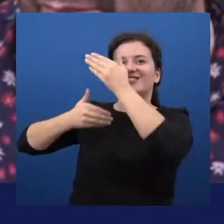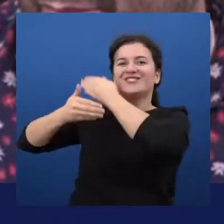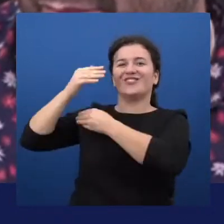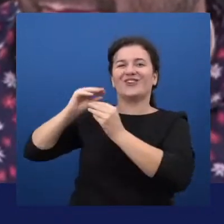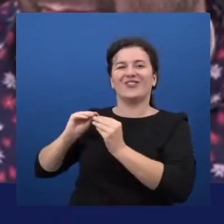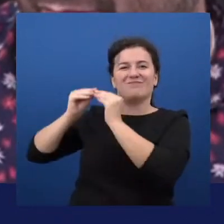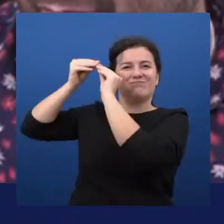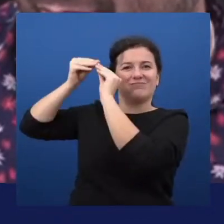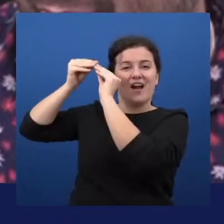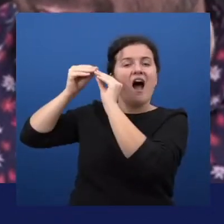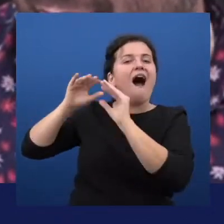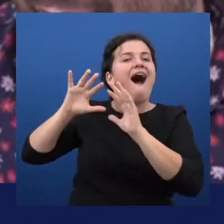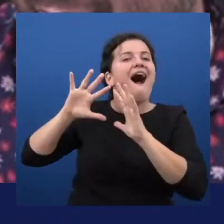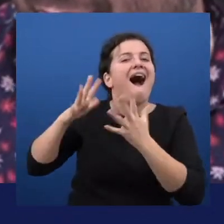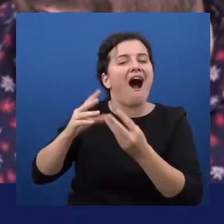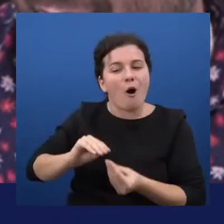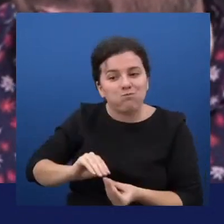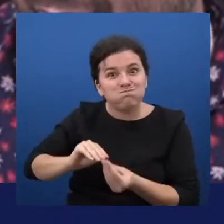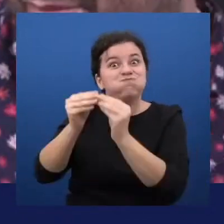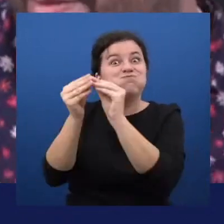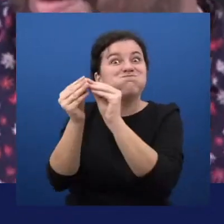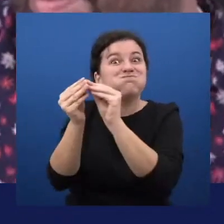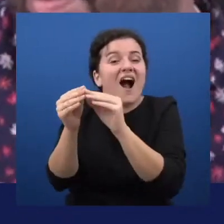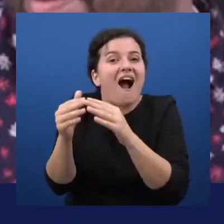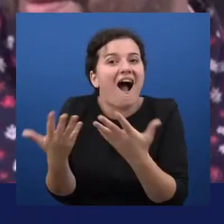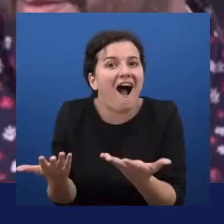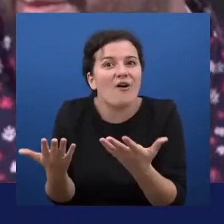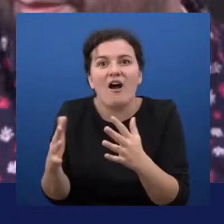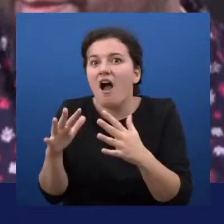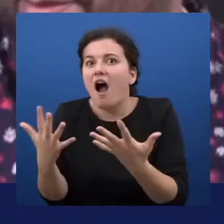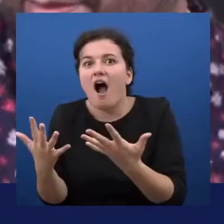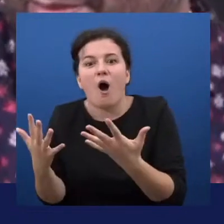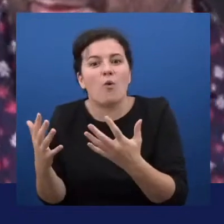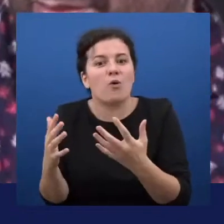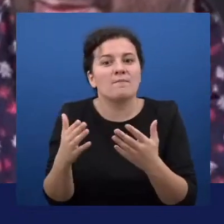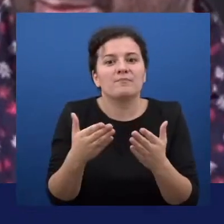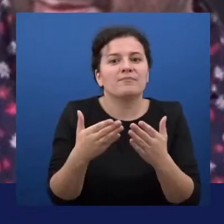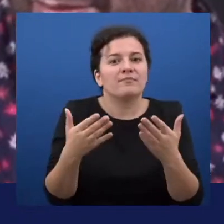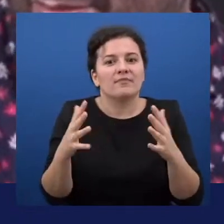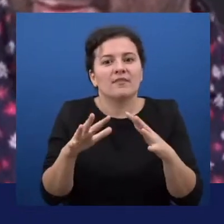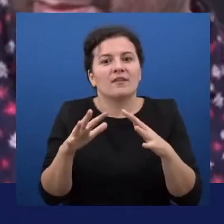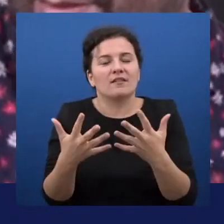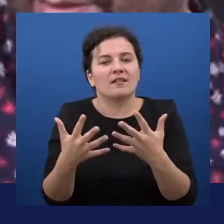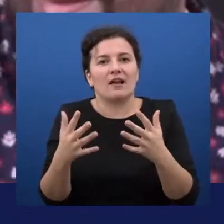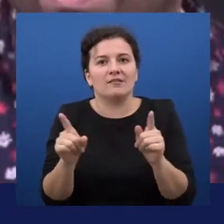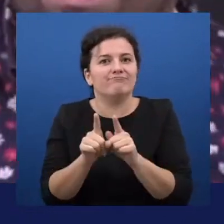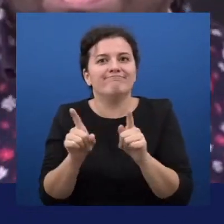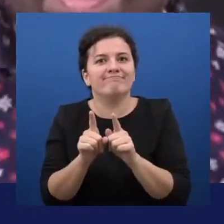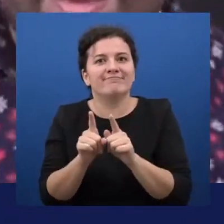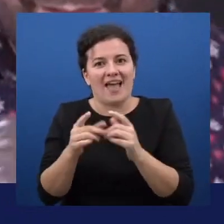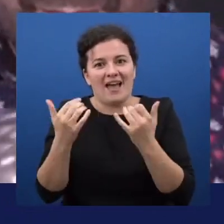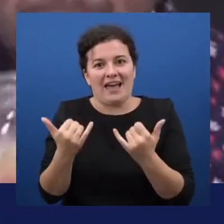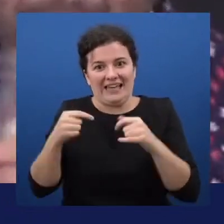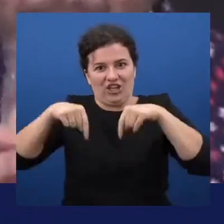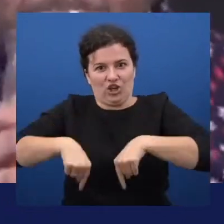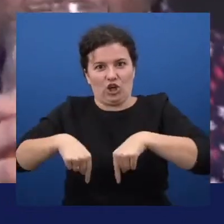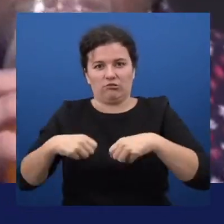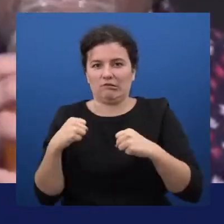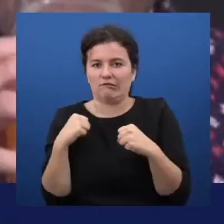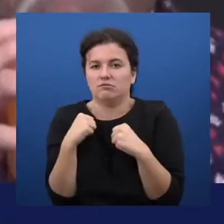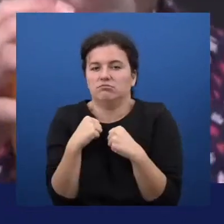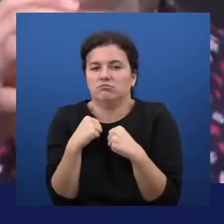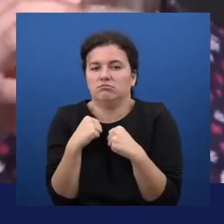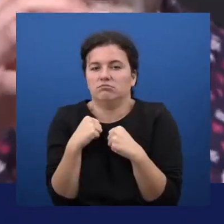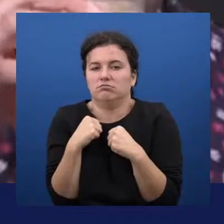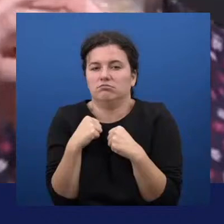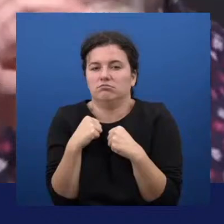Yeah, cool. Oh yeah, let's well maybe let's wait for a